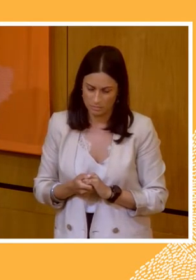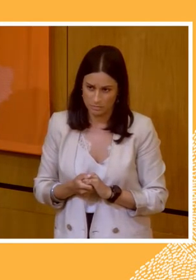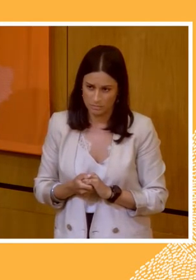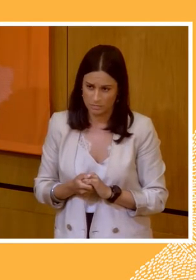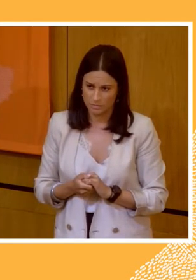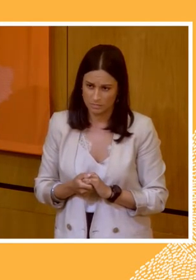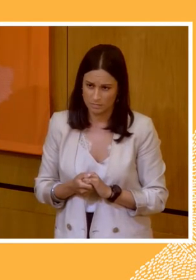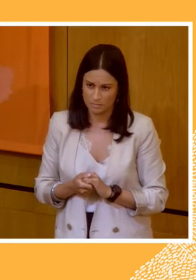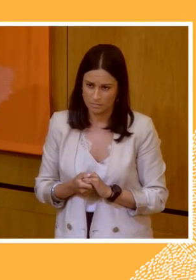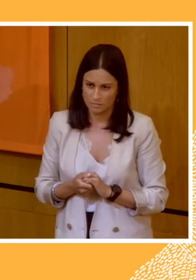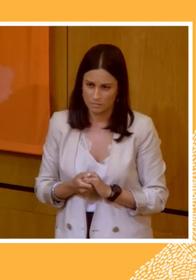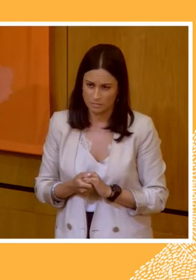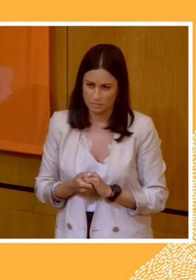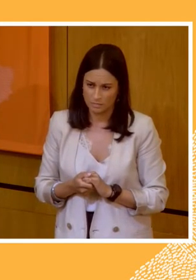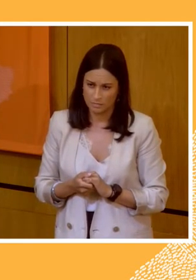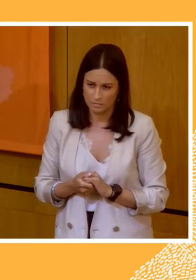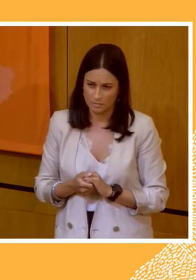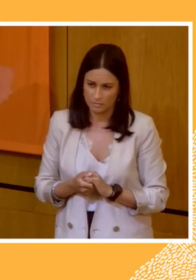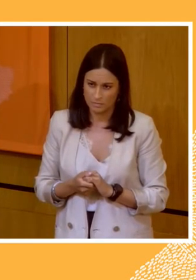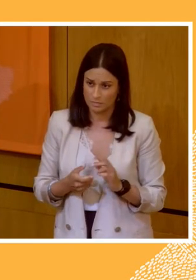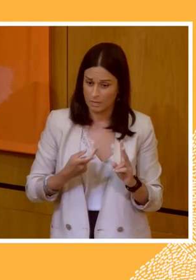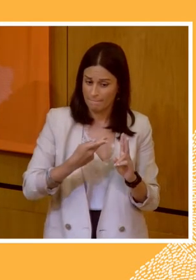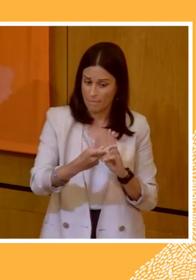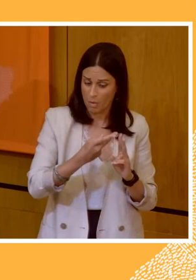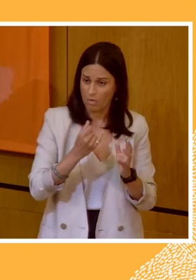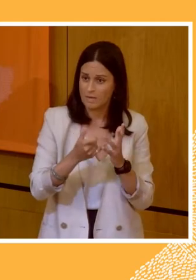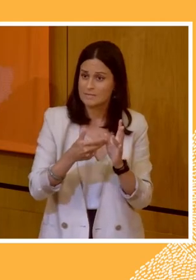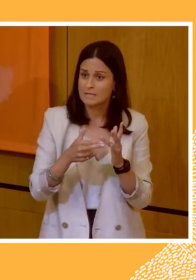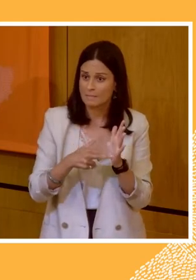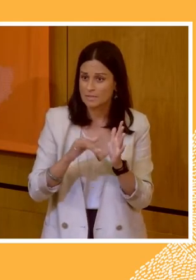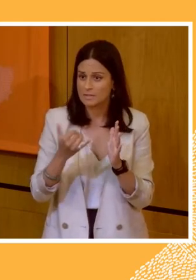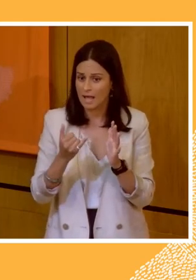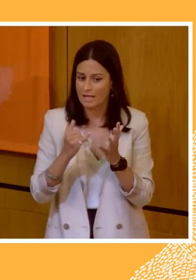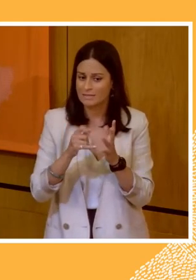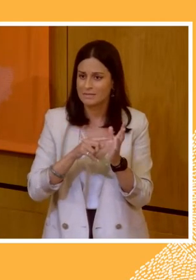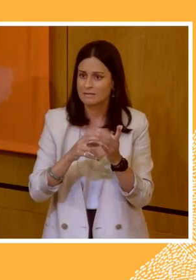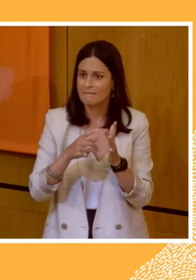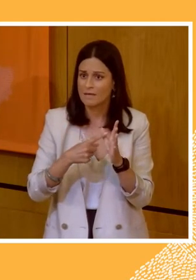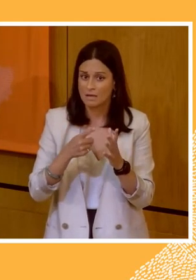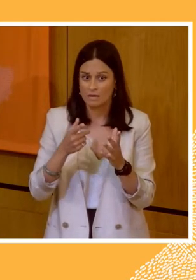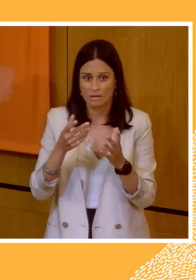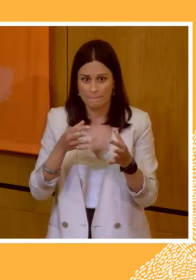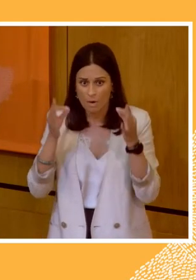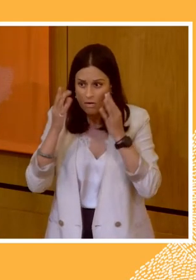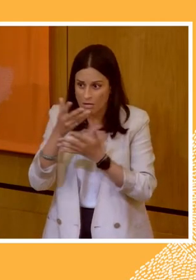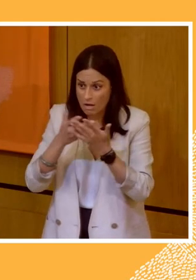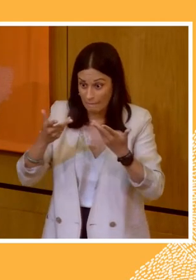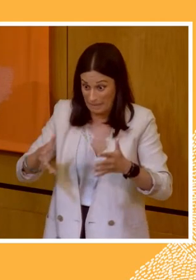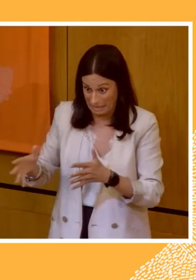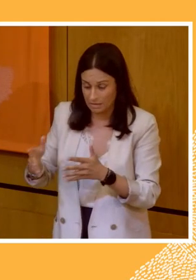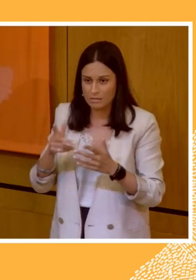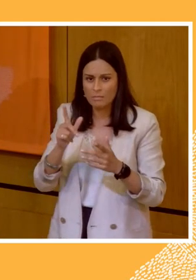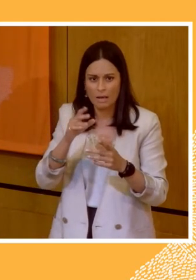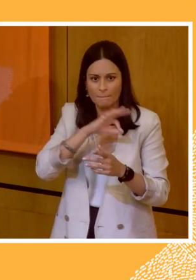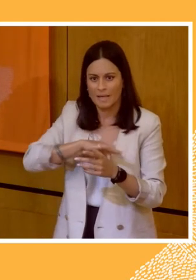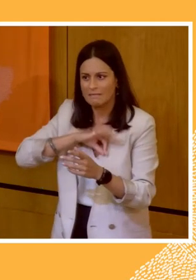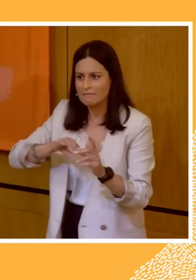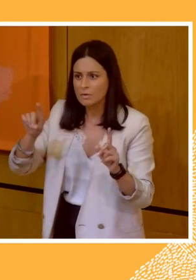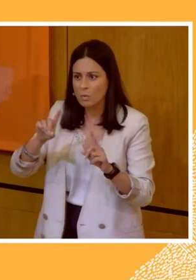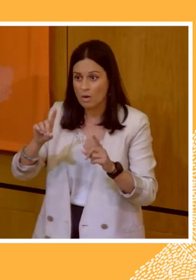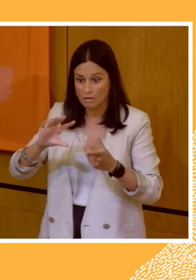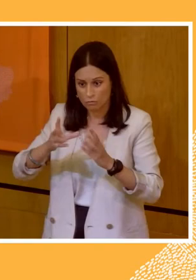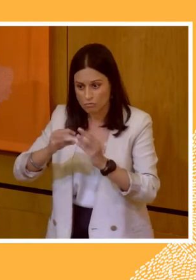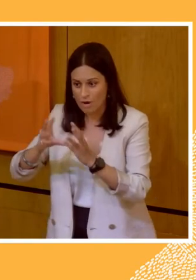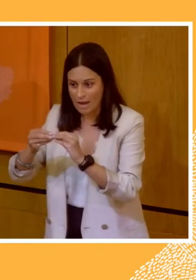What benefits Samson and Bobatha's communities have felt from the podcast, not only just the making of it, but